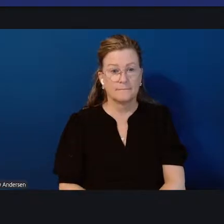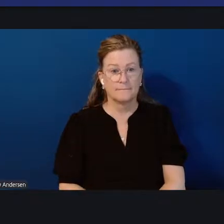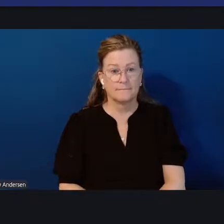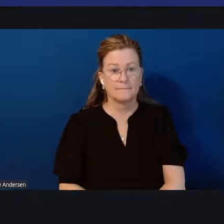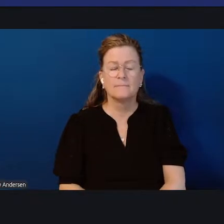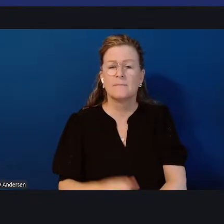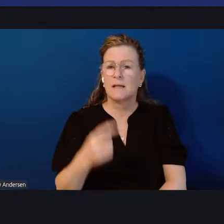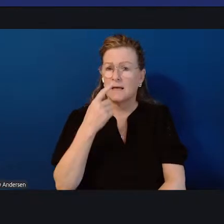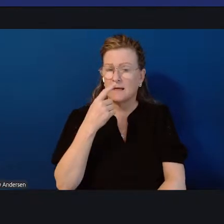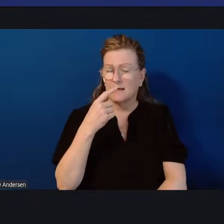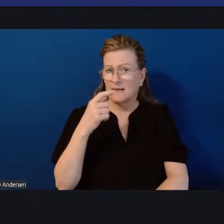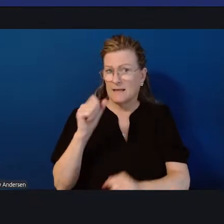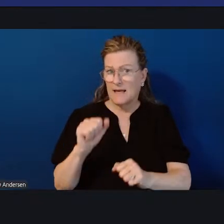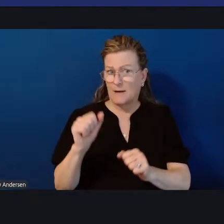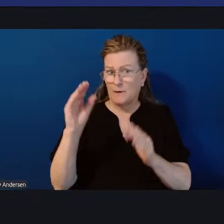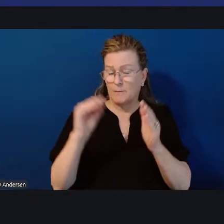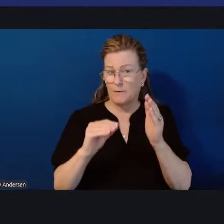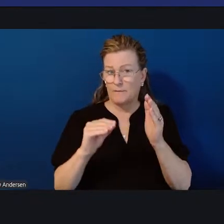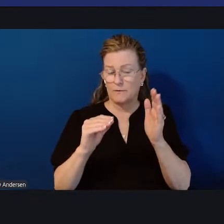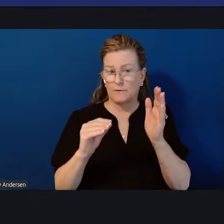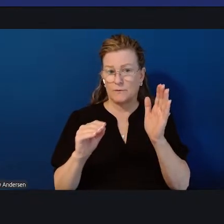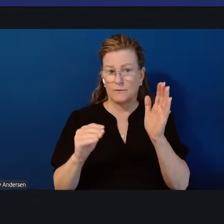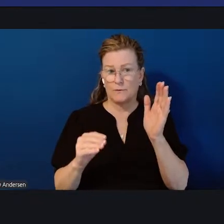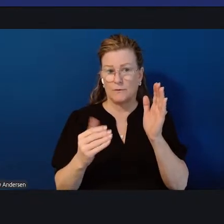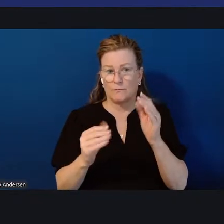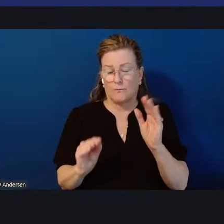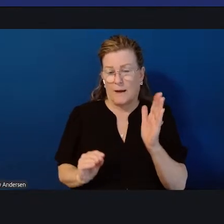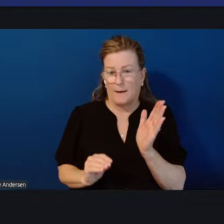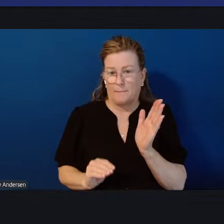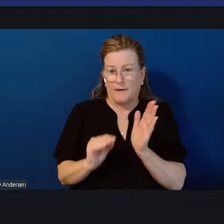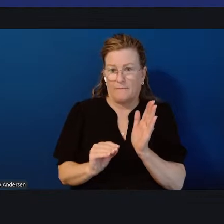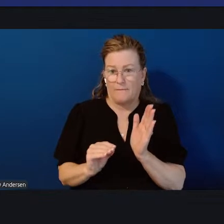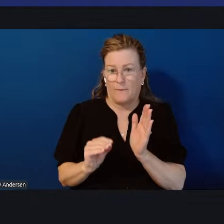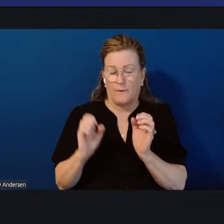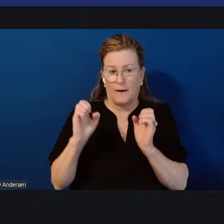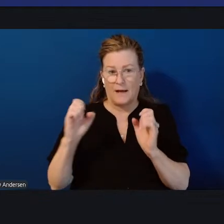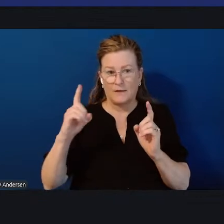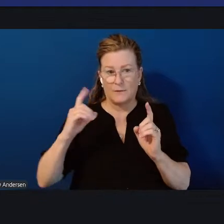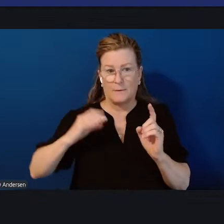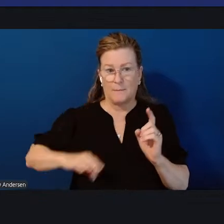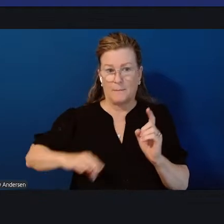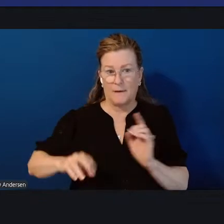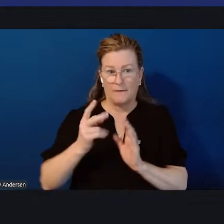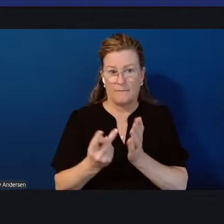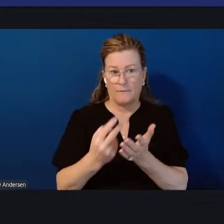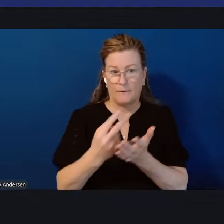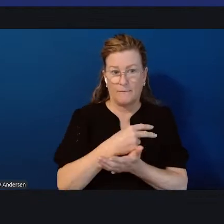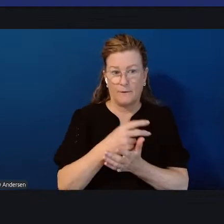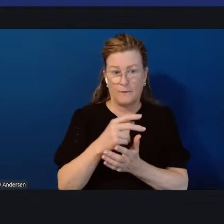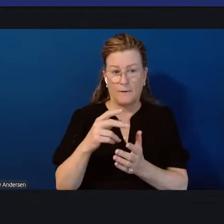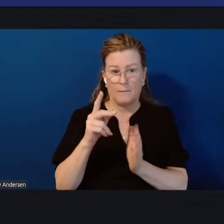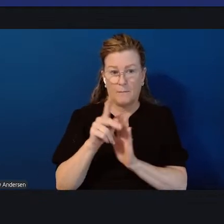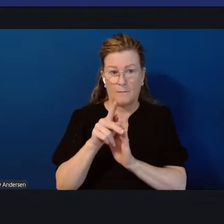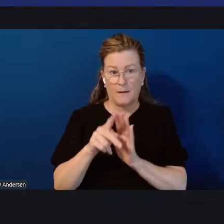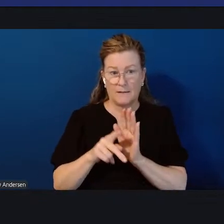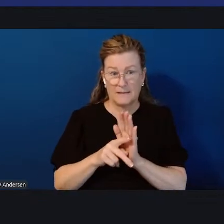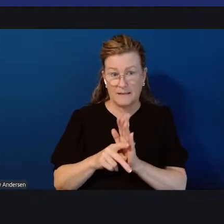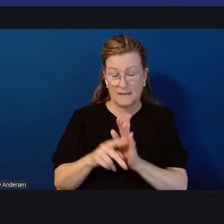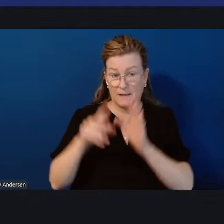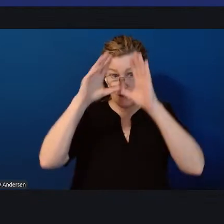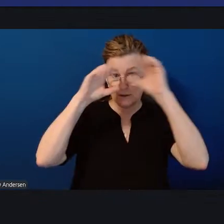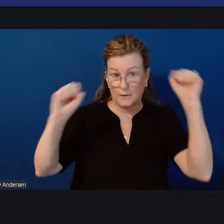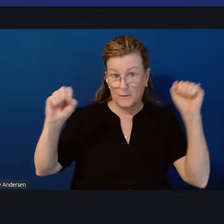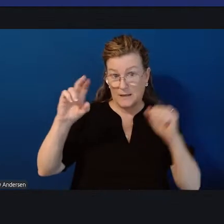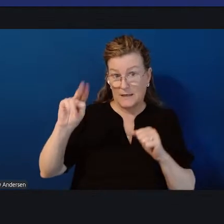Can we move it to before the educational benefit review policy? Superintendent Nilsson, do you think there'll be enough